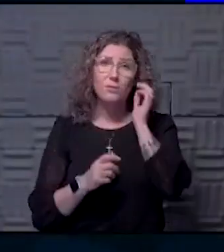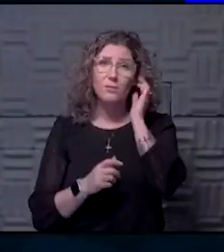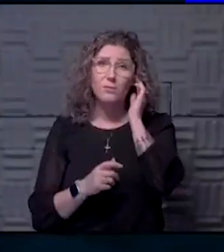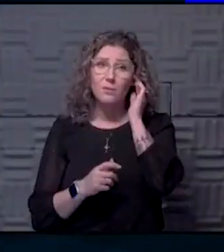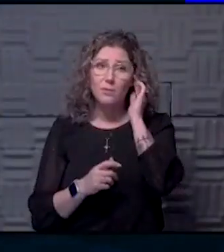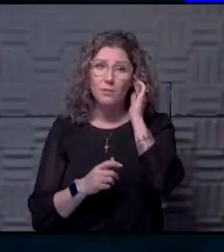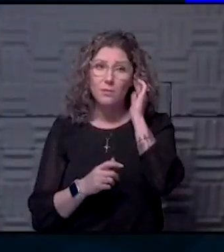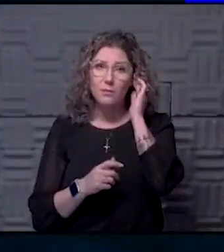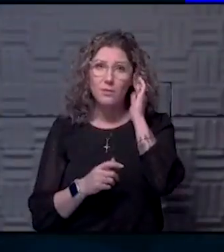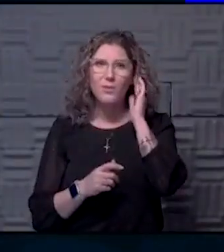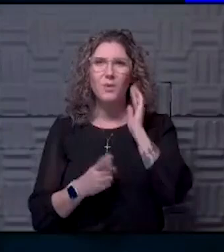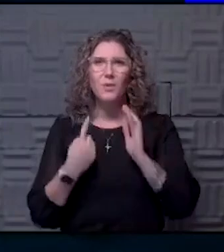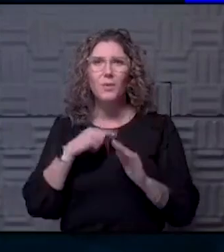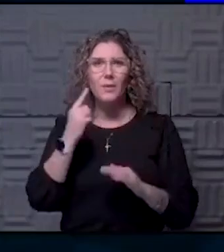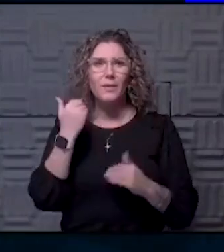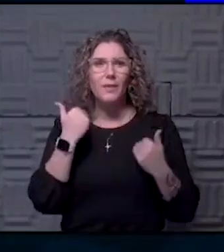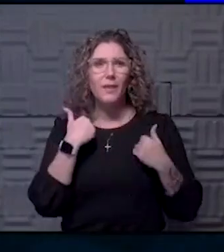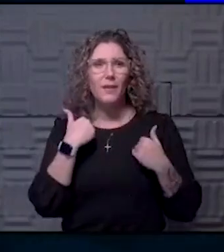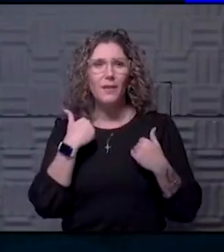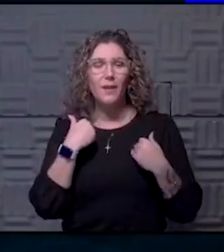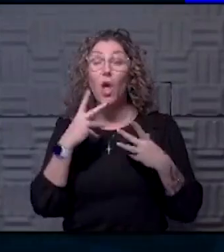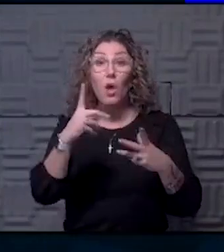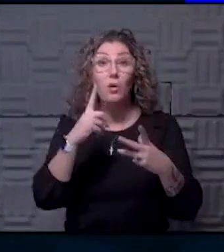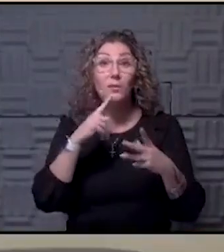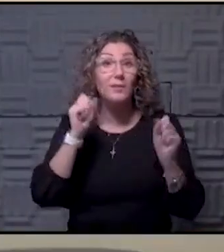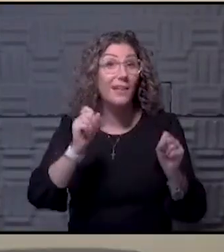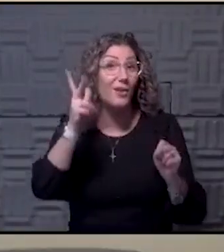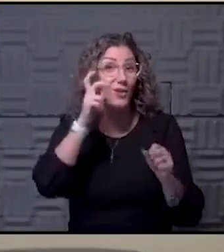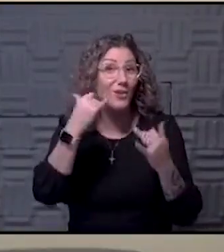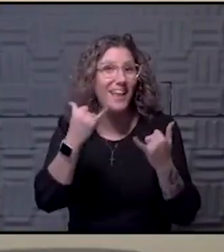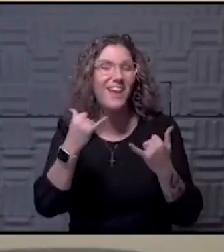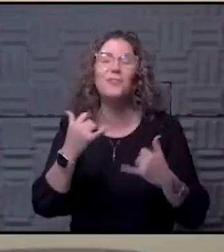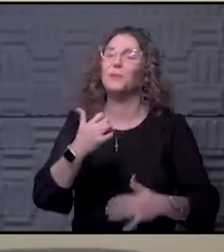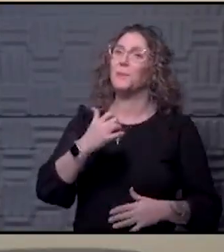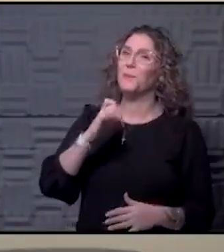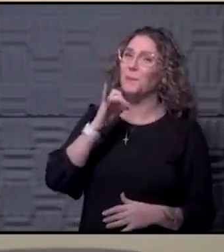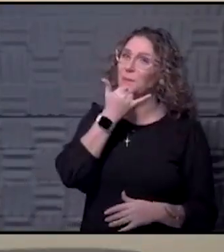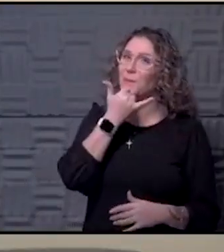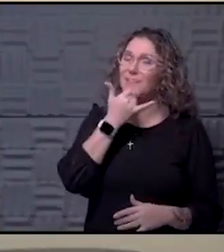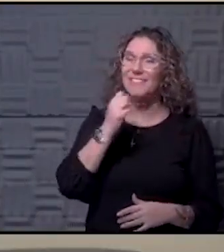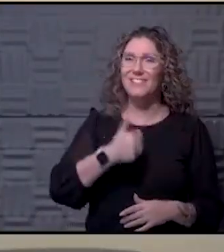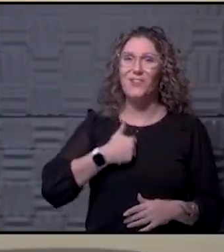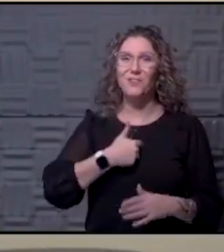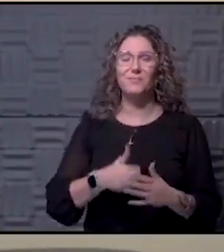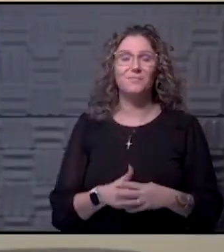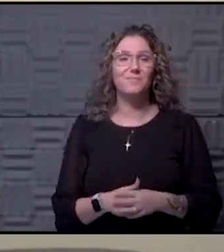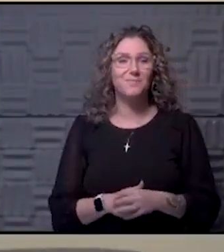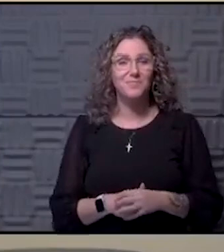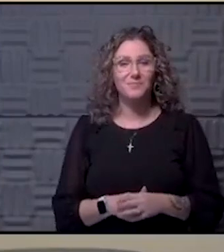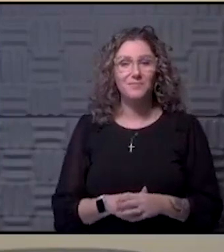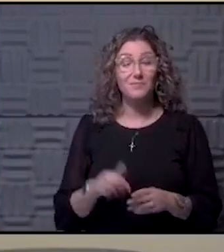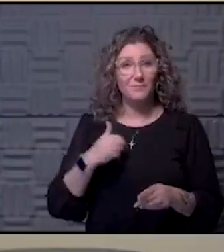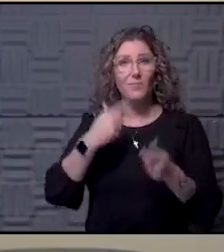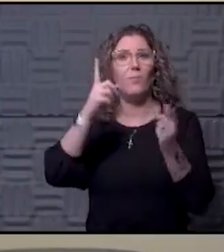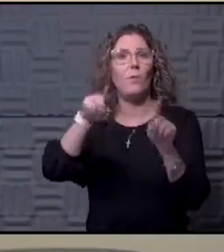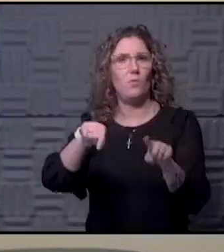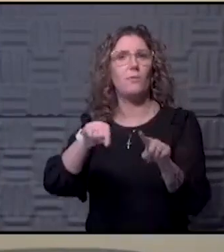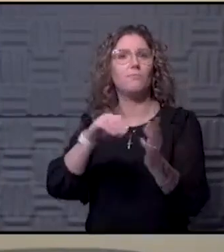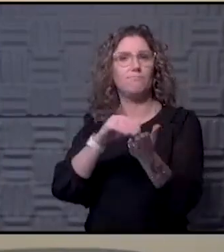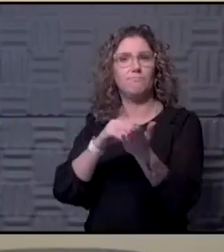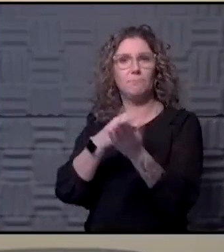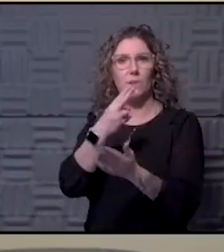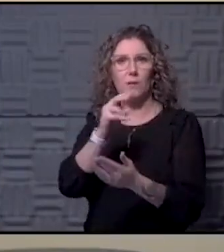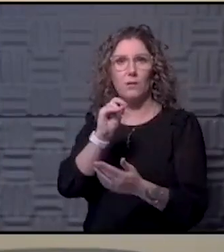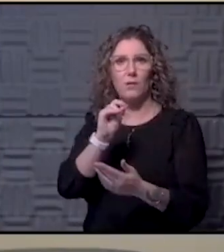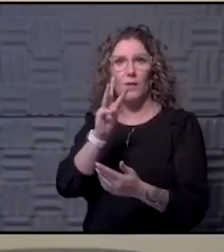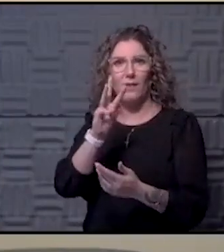We have a video feed, but Sorry, can you guys hear me now? there you go. Sorry about that. Yeah, I was just agreeing with Dr. Hawkinson. I have not